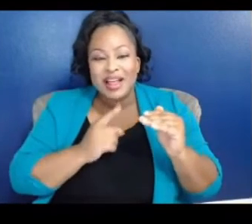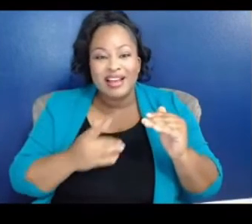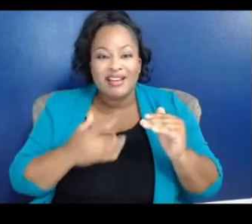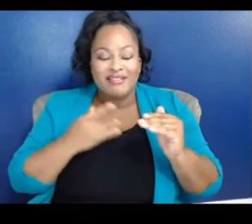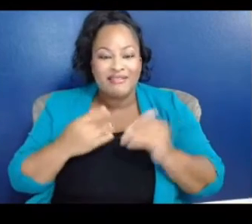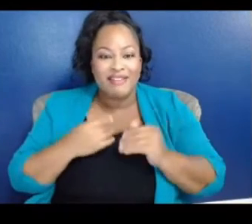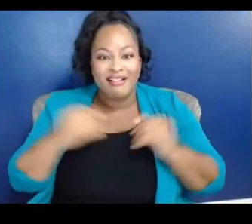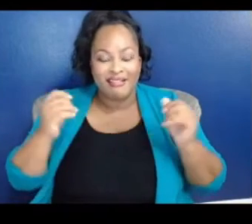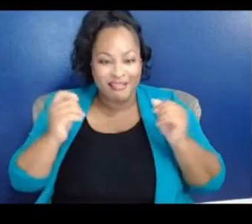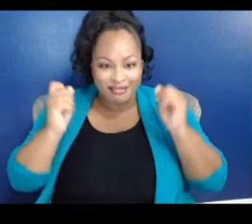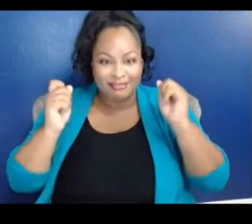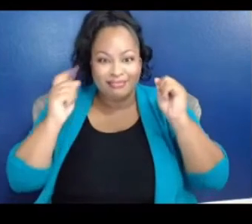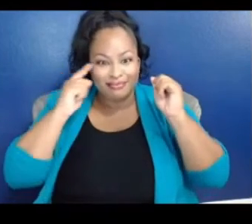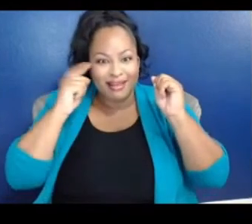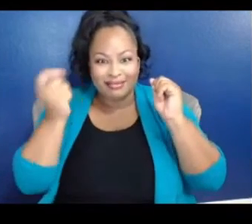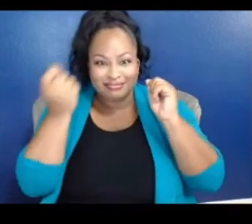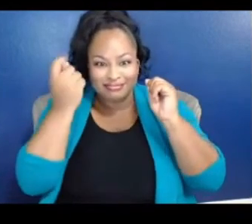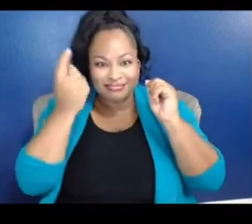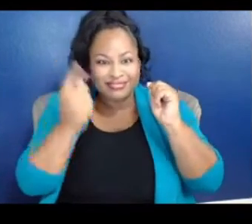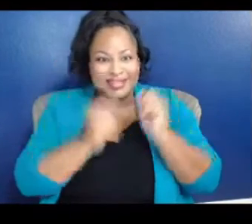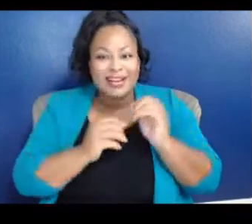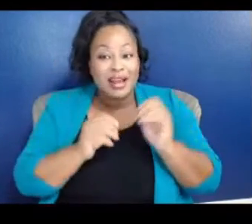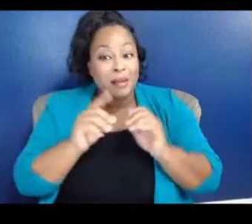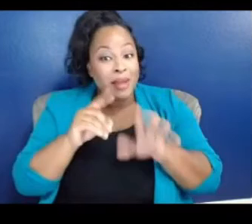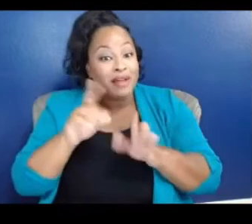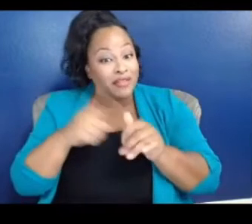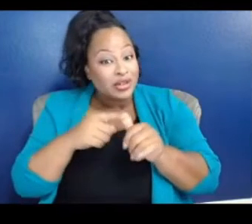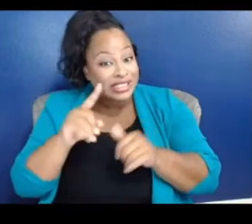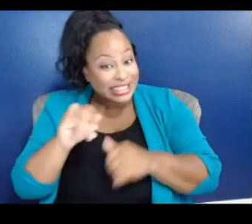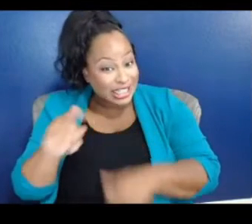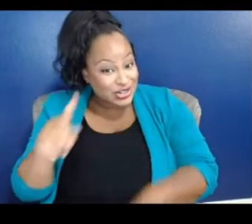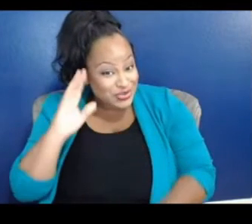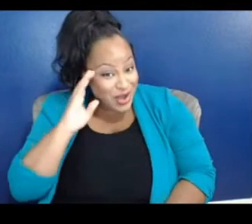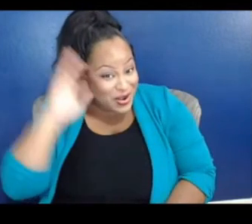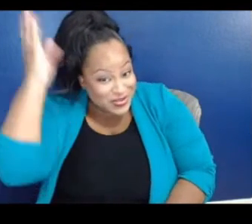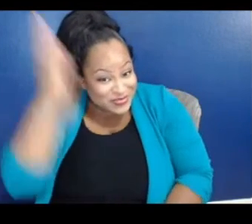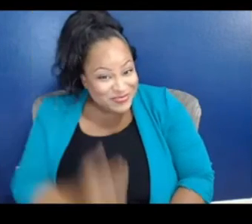I was. But first, did you know?